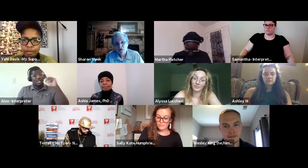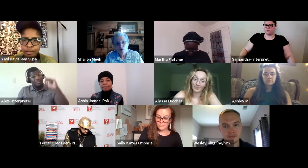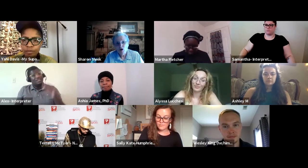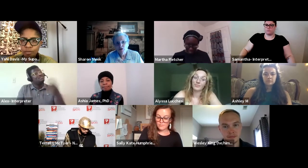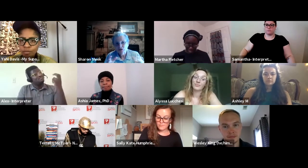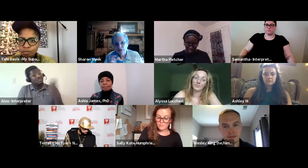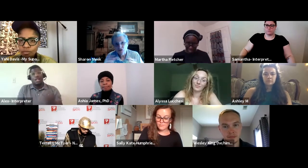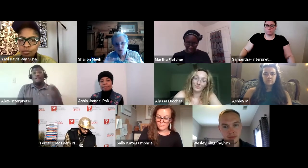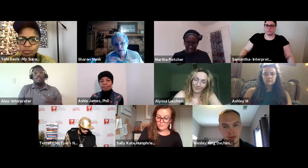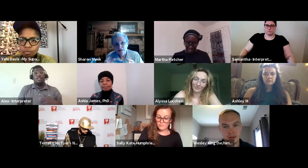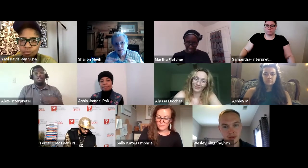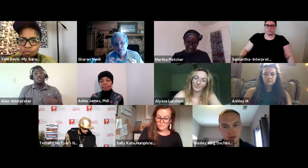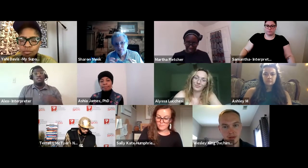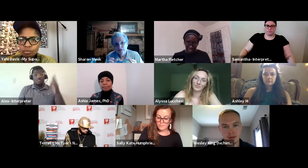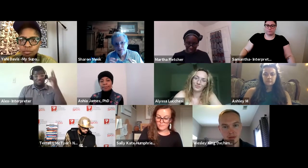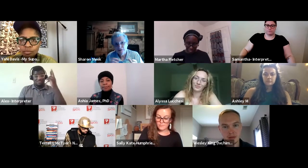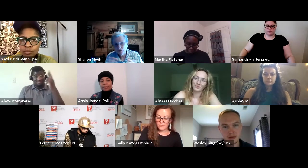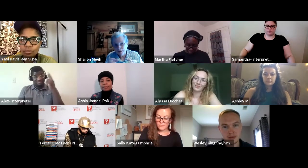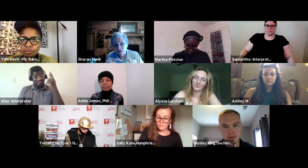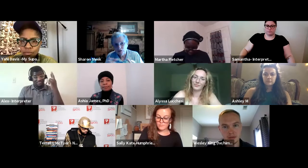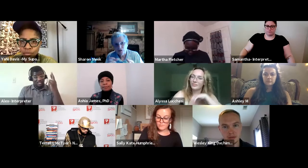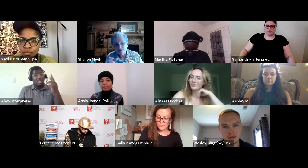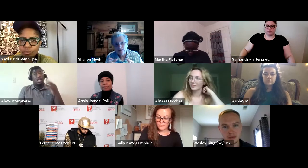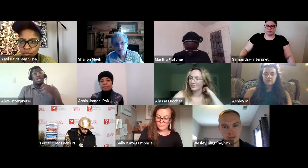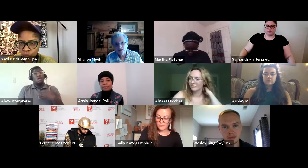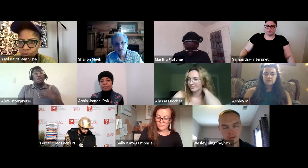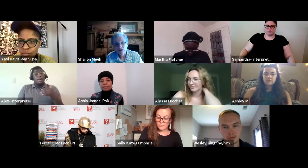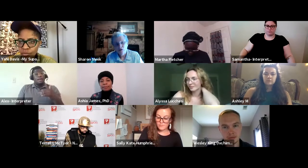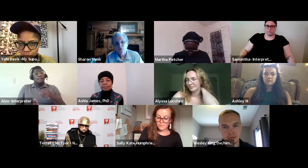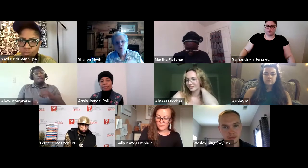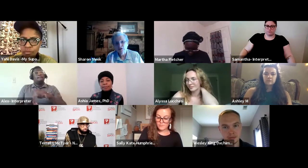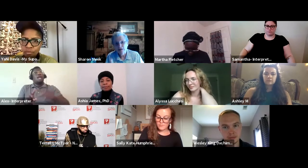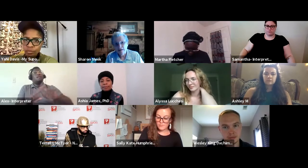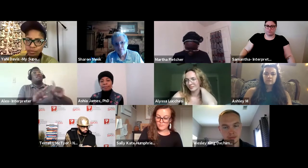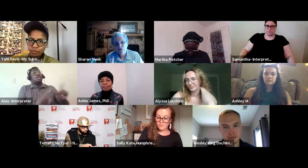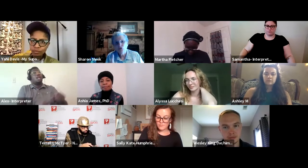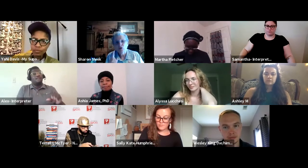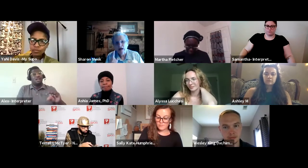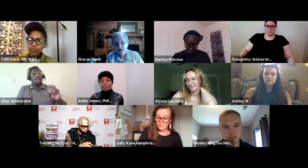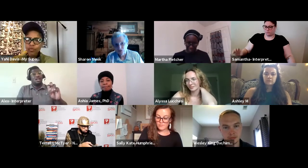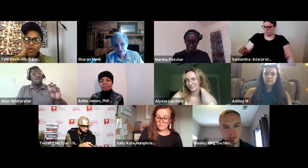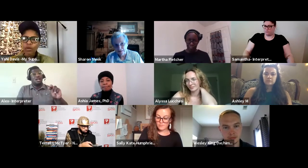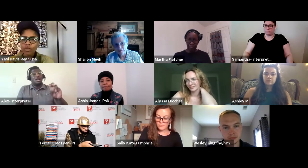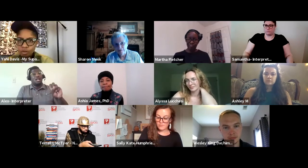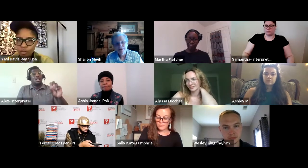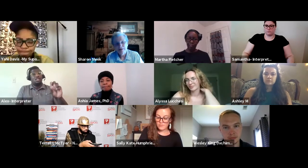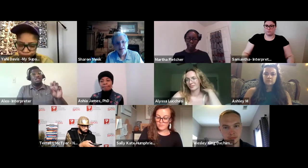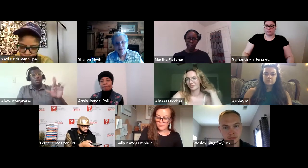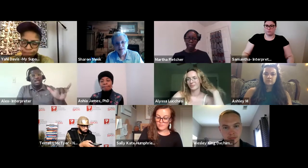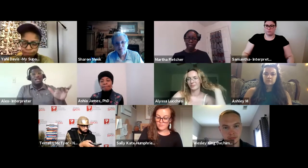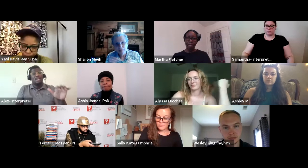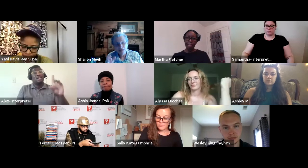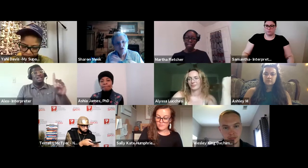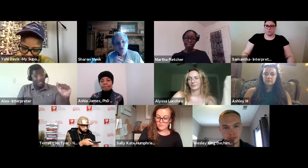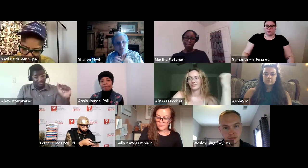because of all the sensory disabilities that are out there. When you are deaf, you are isolated.